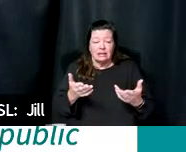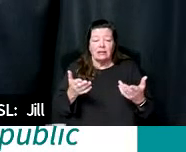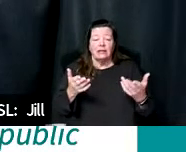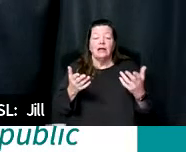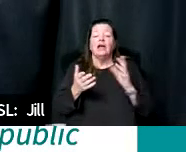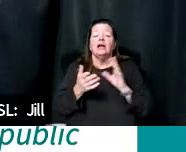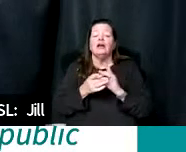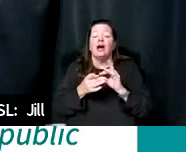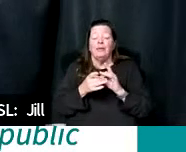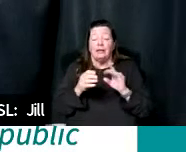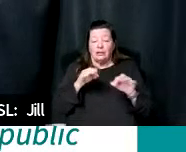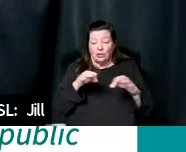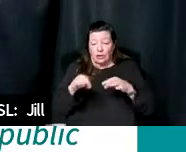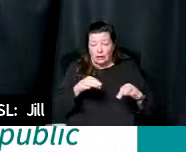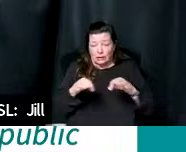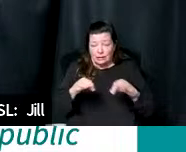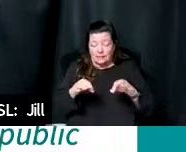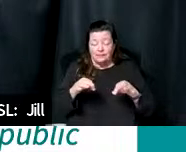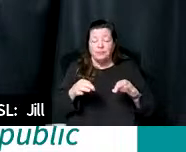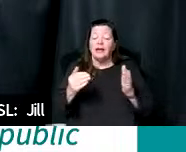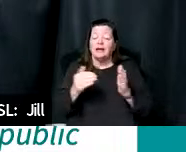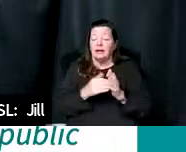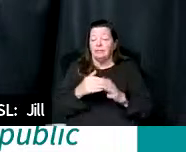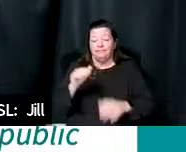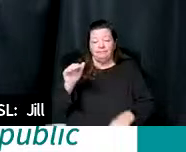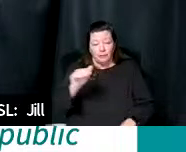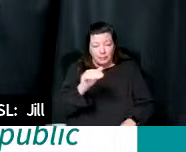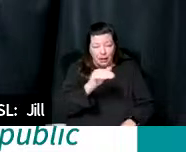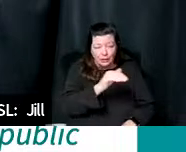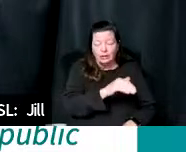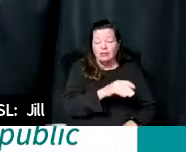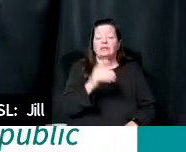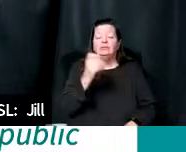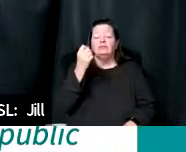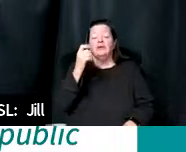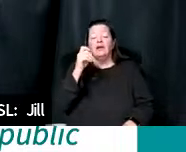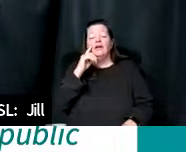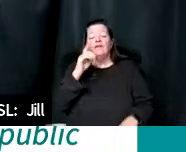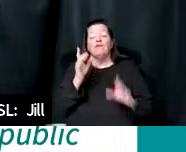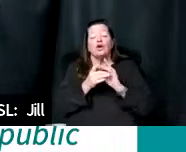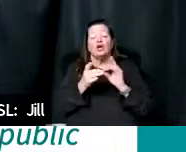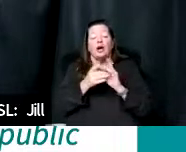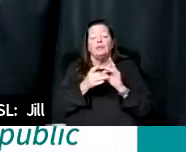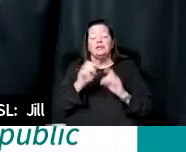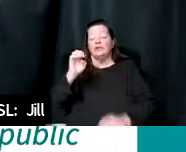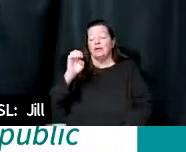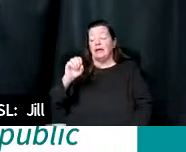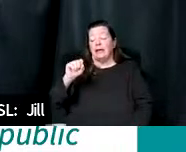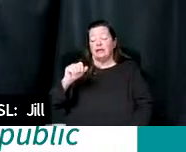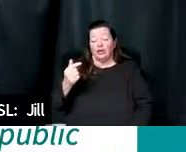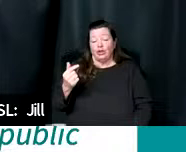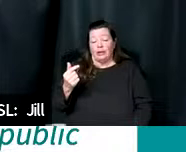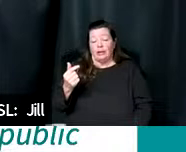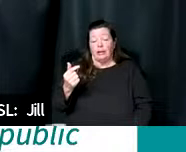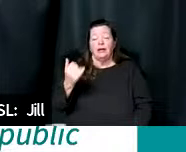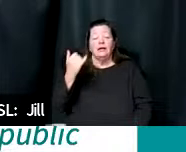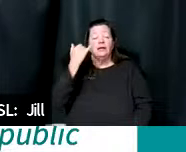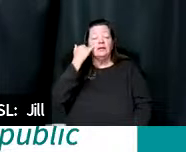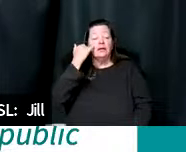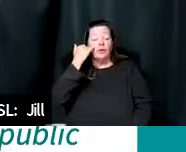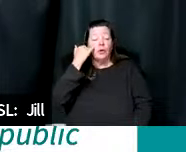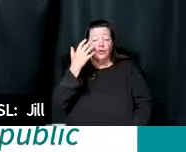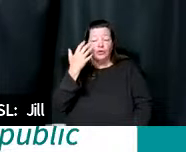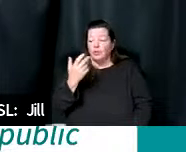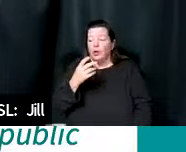instructions? Yeah, here it is. So again, a reminder is this is for comments to the ESG. If you want to